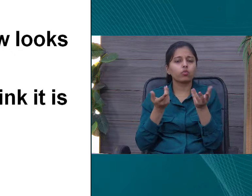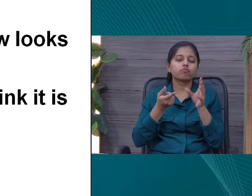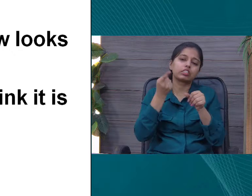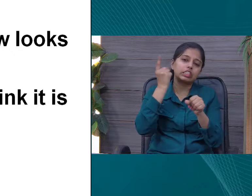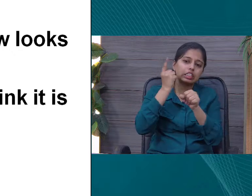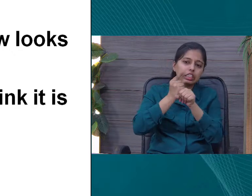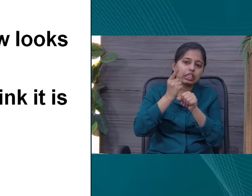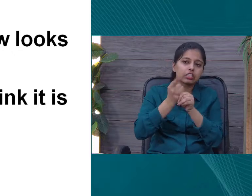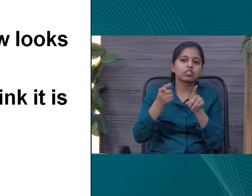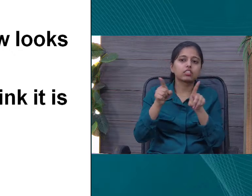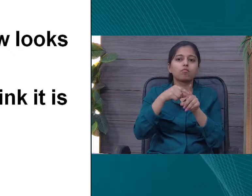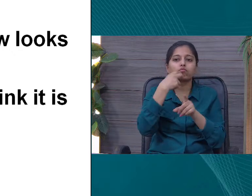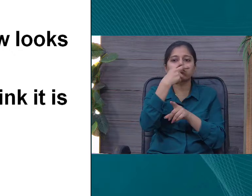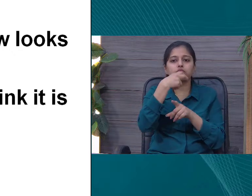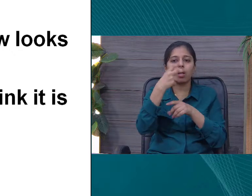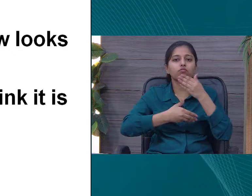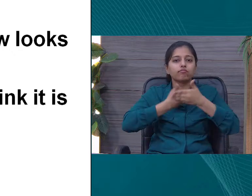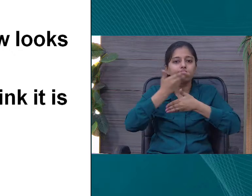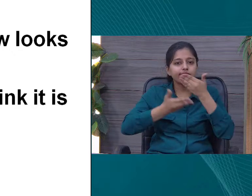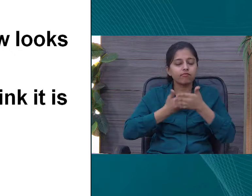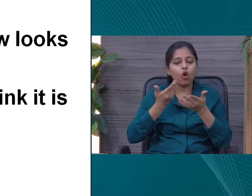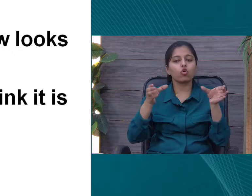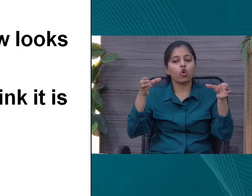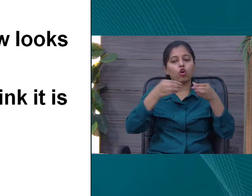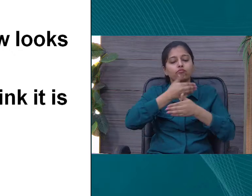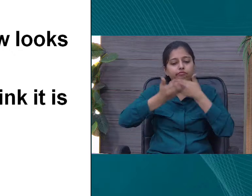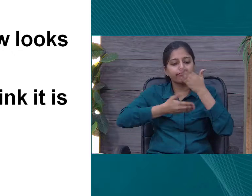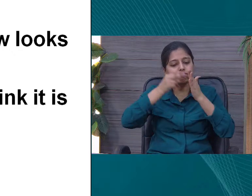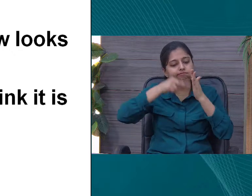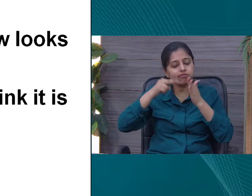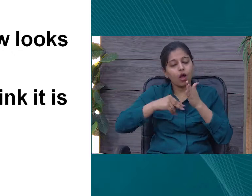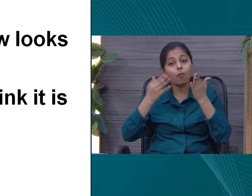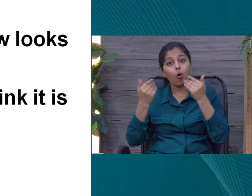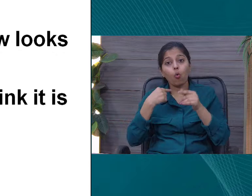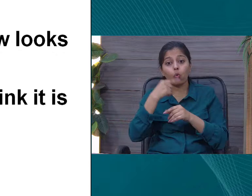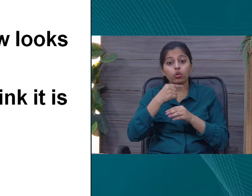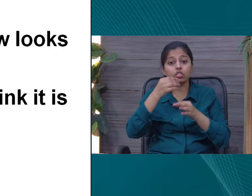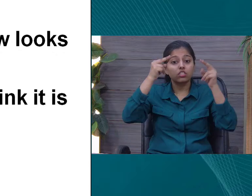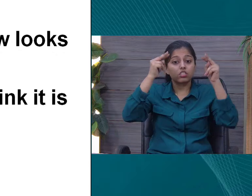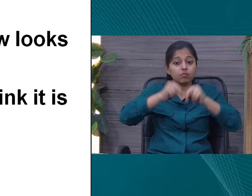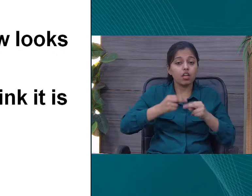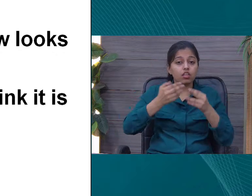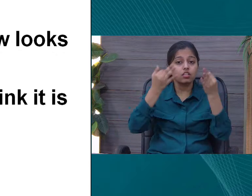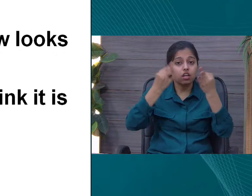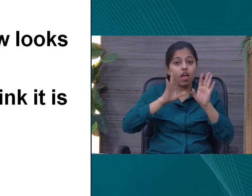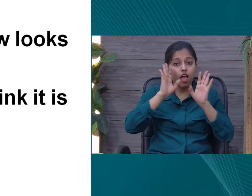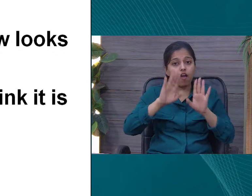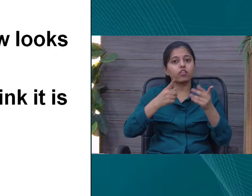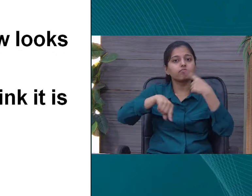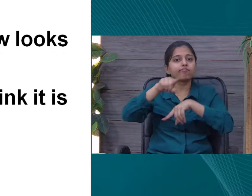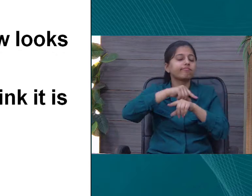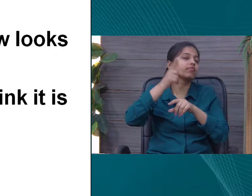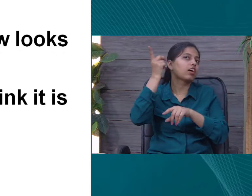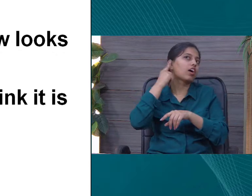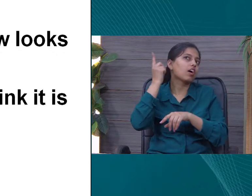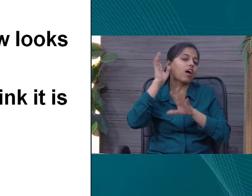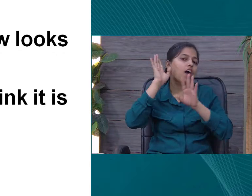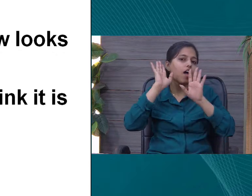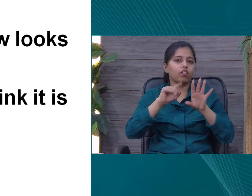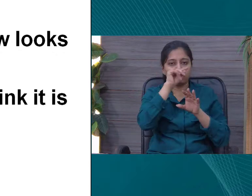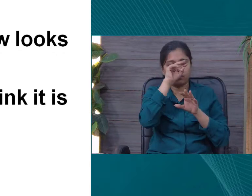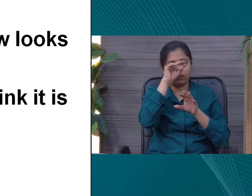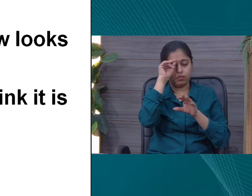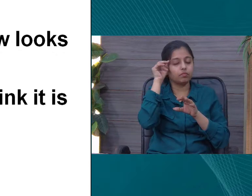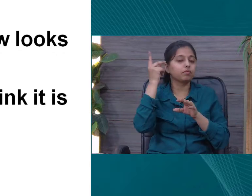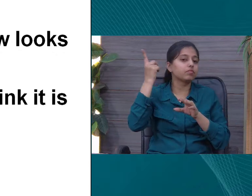Teachers can do the choral reading and the group reading. It helps the children with special needs, because they hear when all their